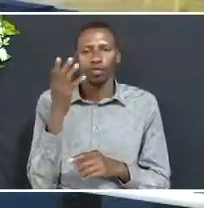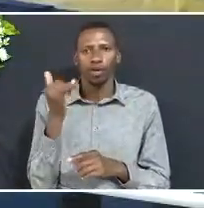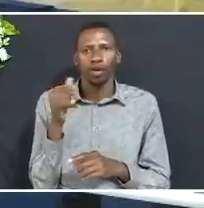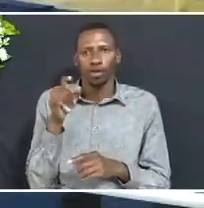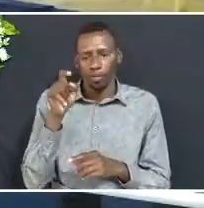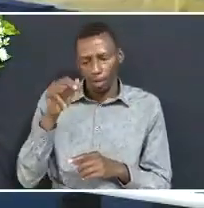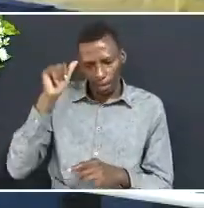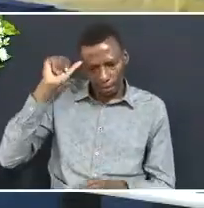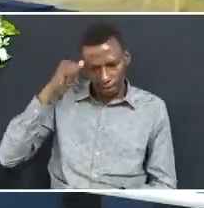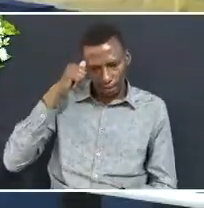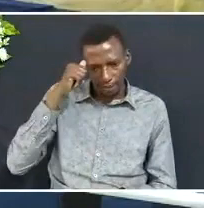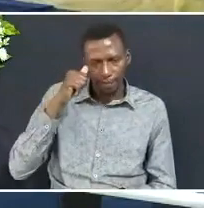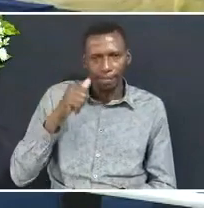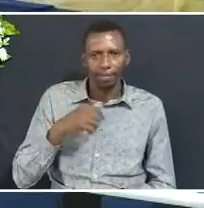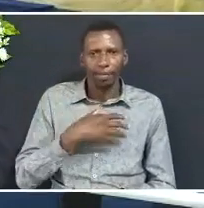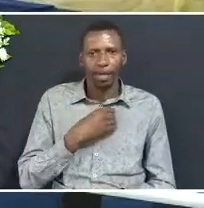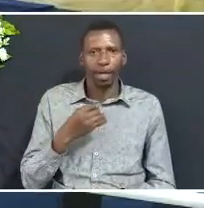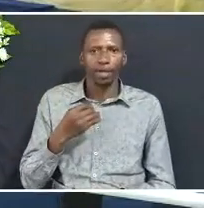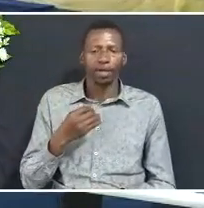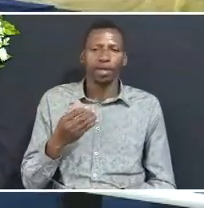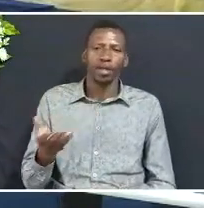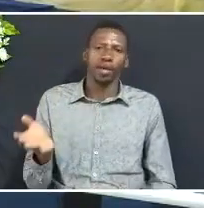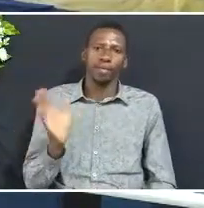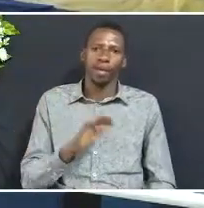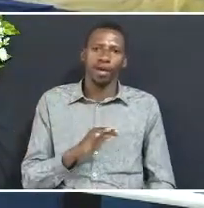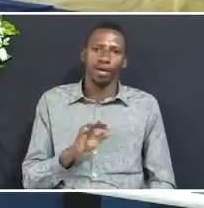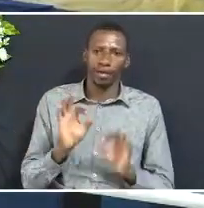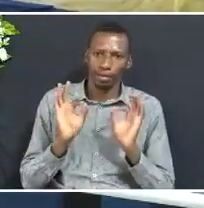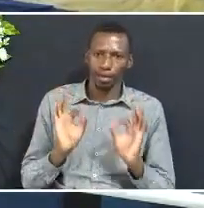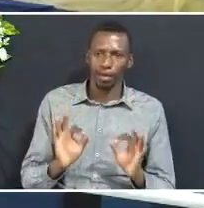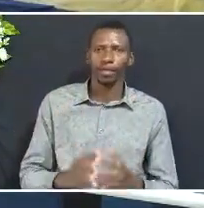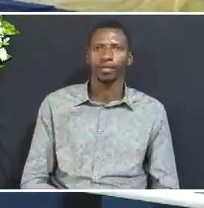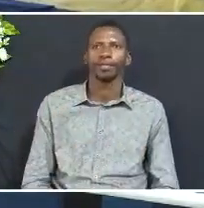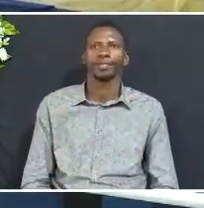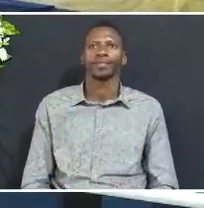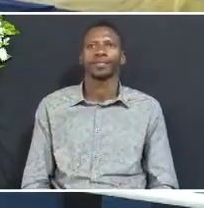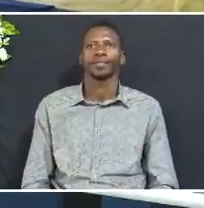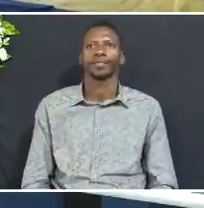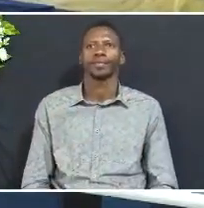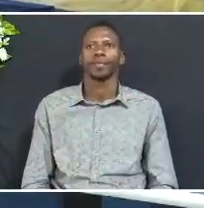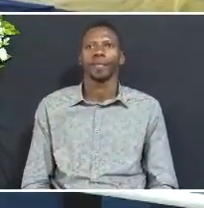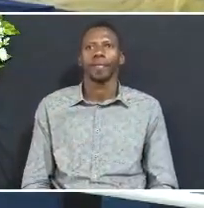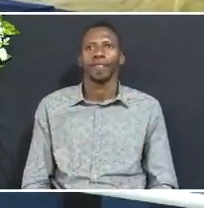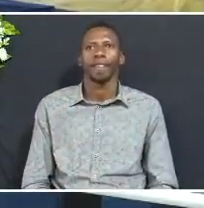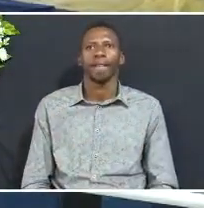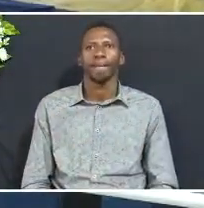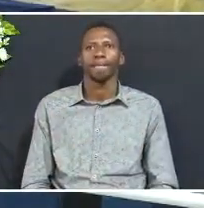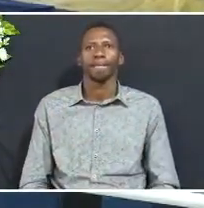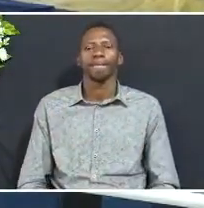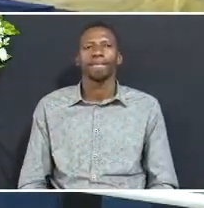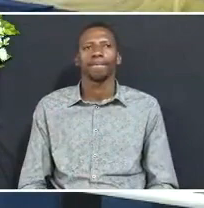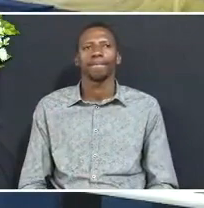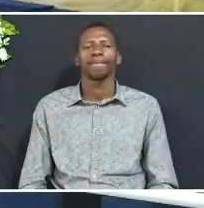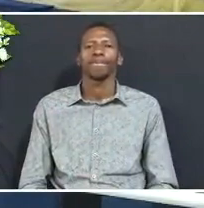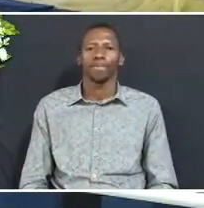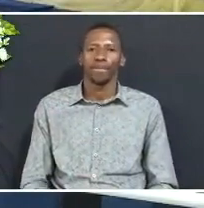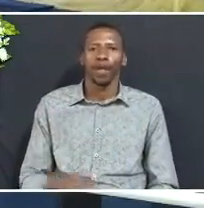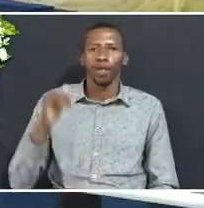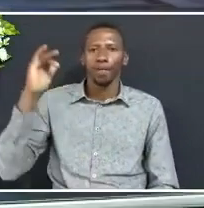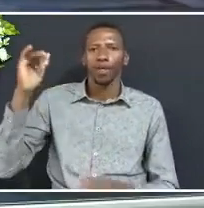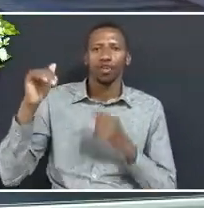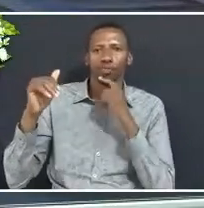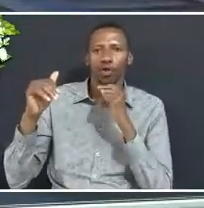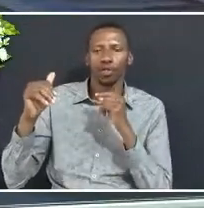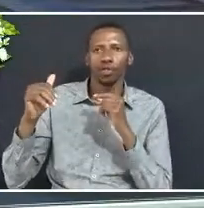be smart in the bodlack and come back here smart. So the instructions were given to the boy and to the big boys. Of course, the big boys had